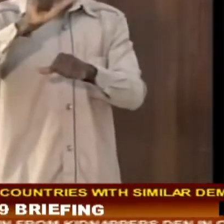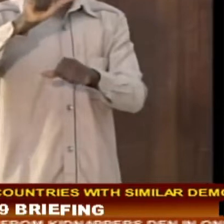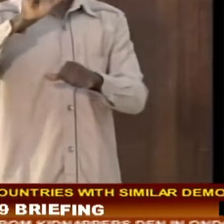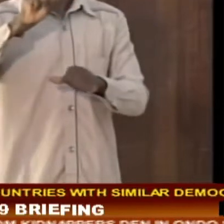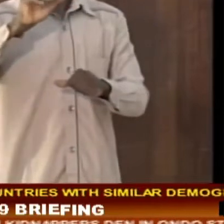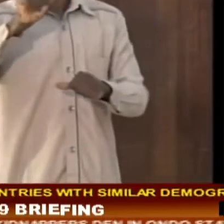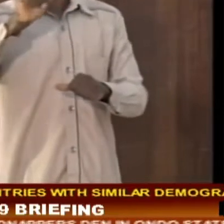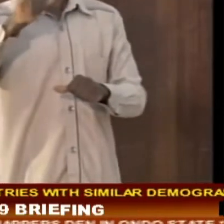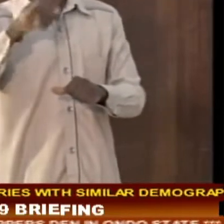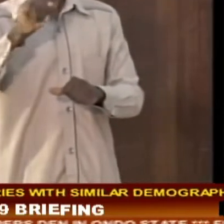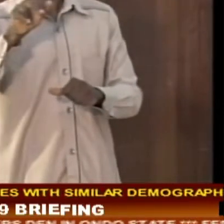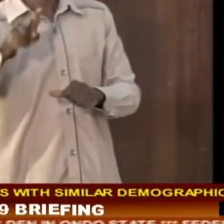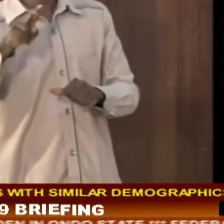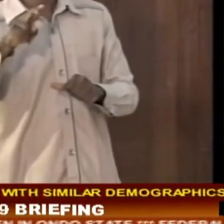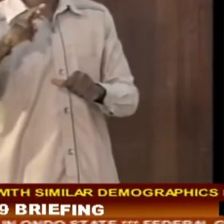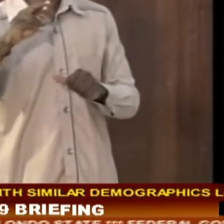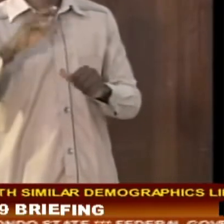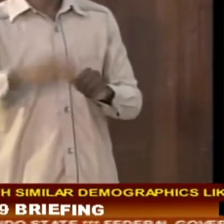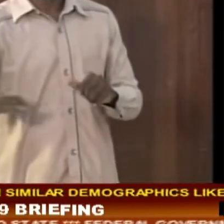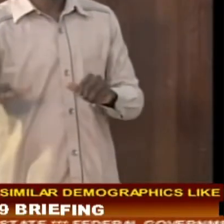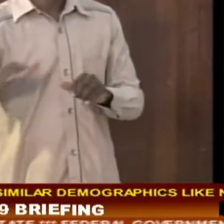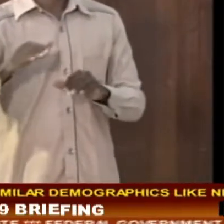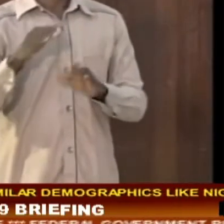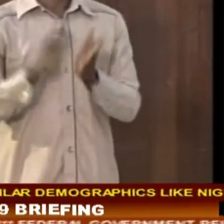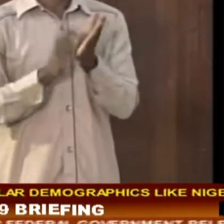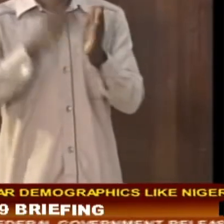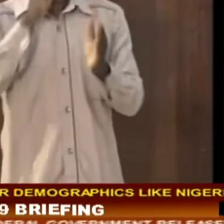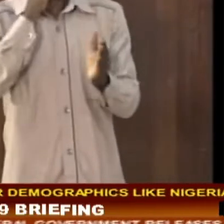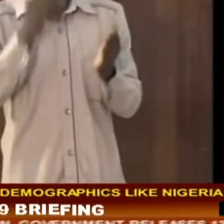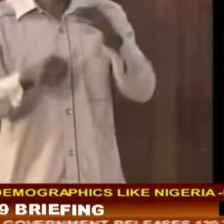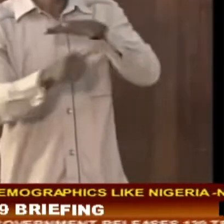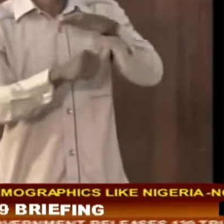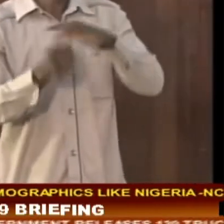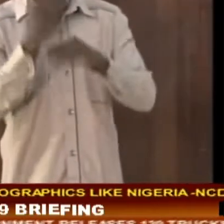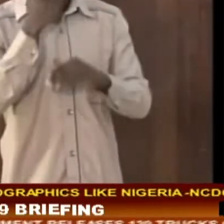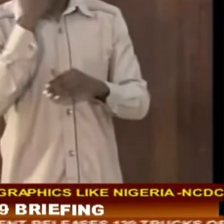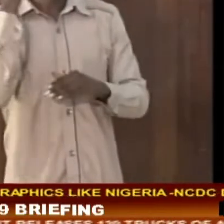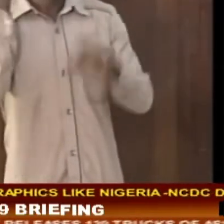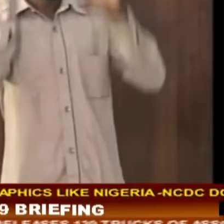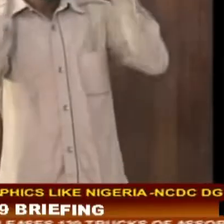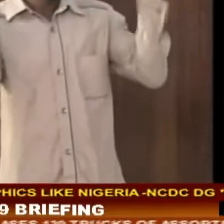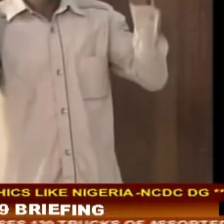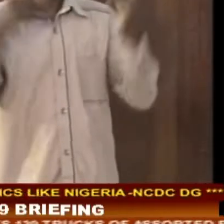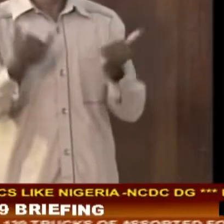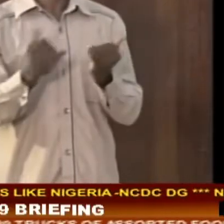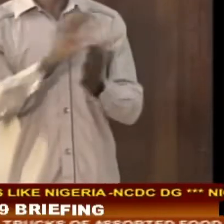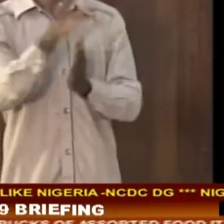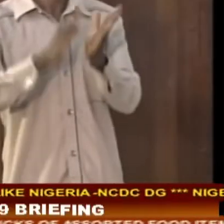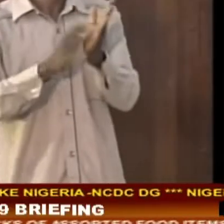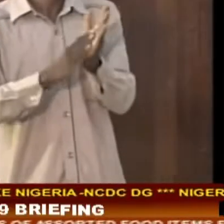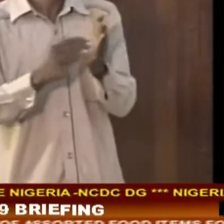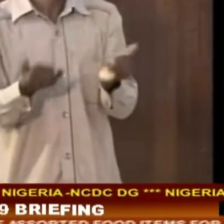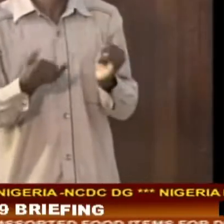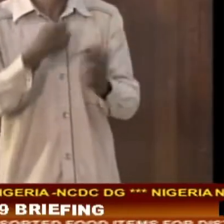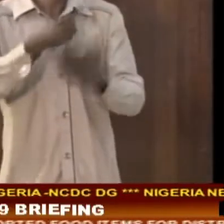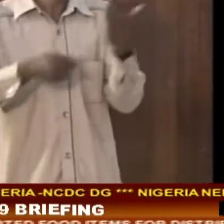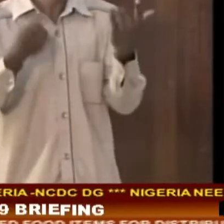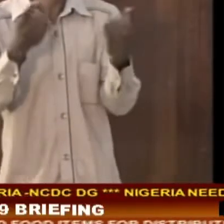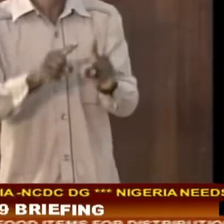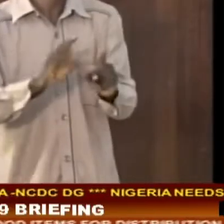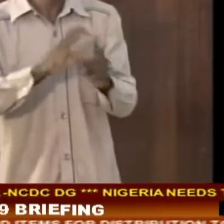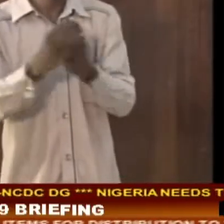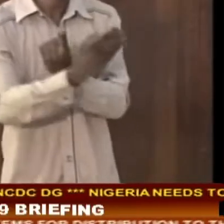administration of President Jan what is the state of these schools as of now and